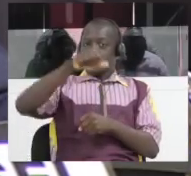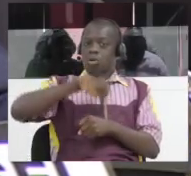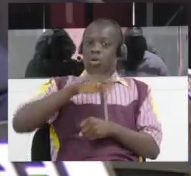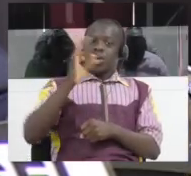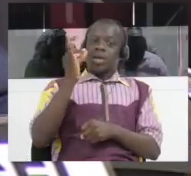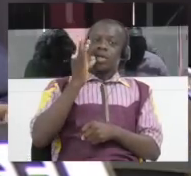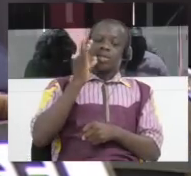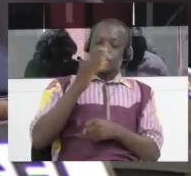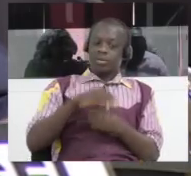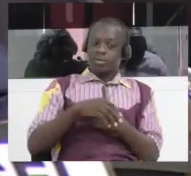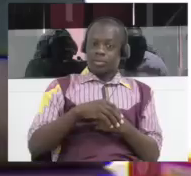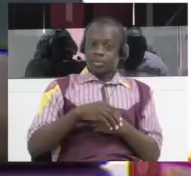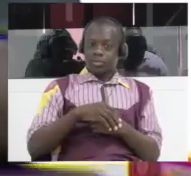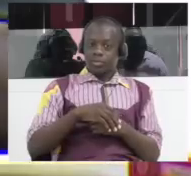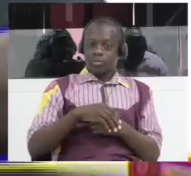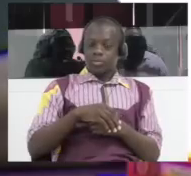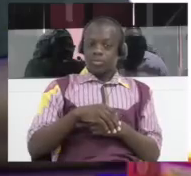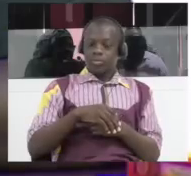answer?